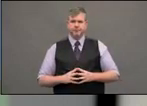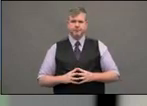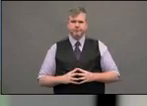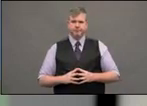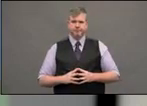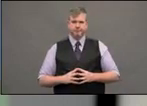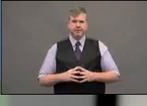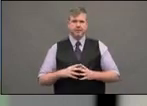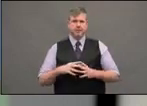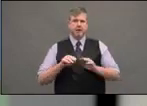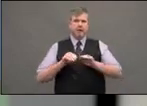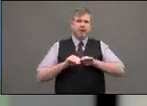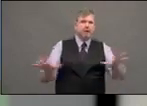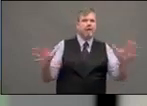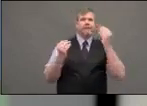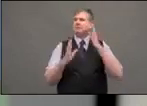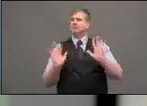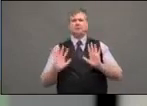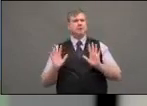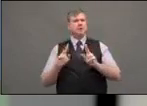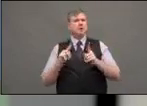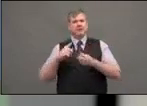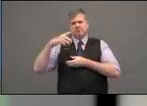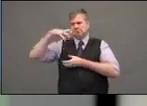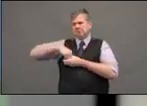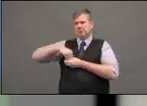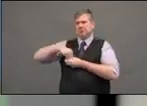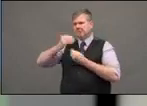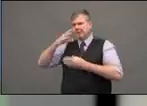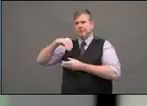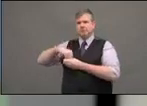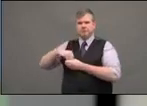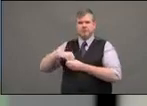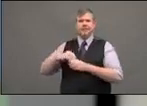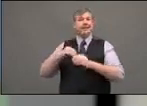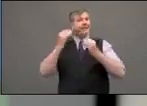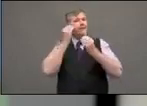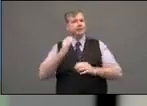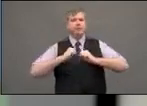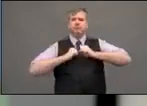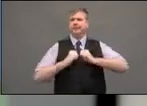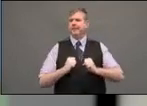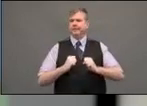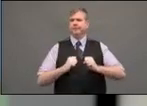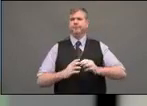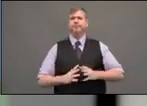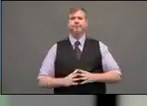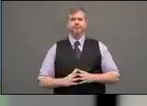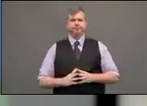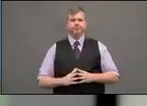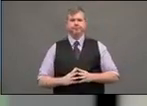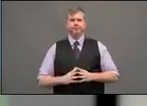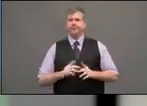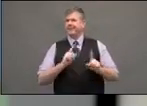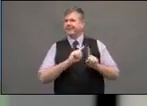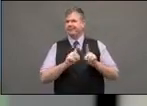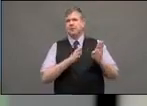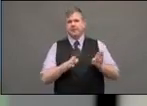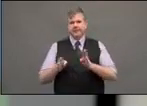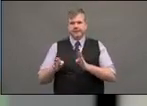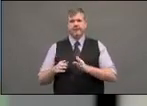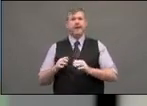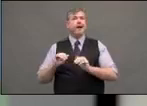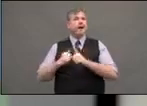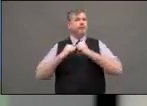healthy and safe. That information is protected in a couple of layers of ways. So first there's